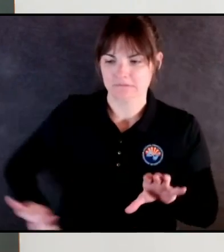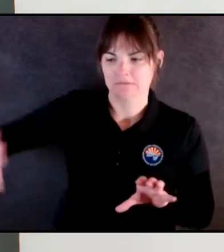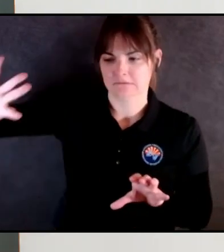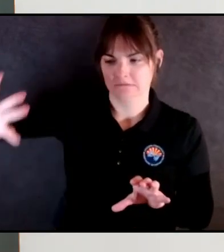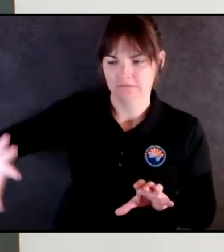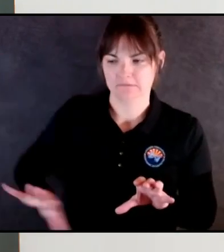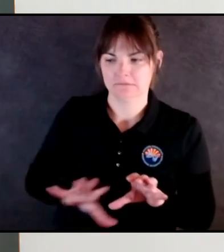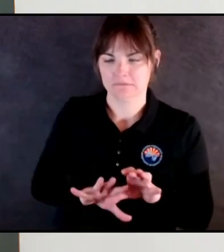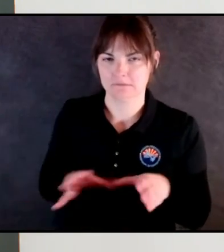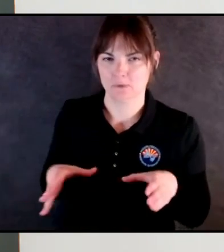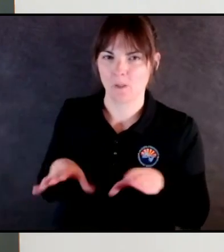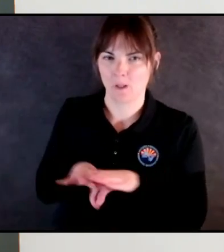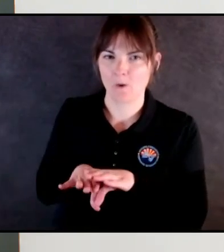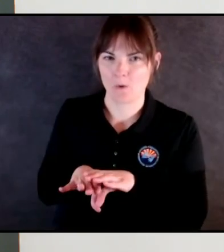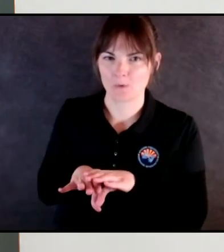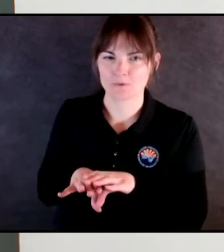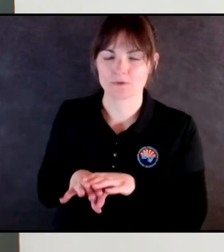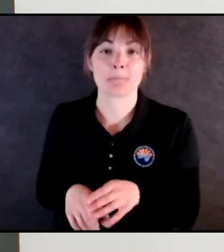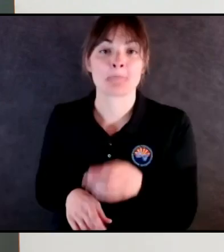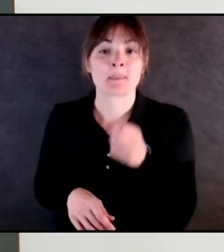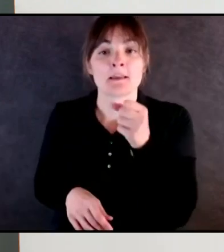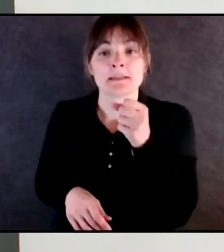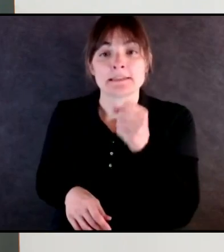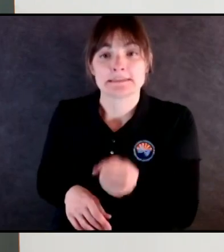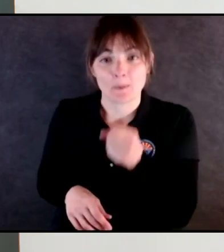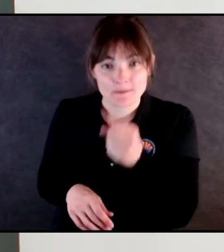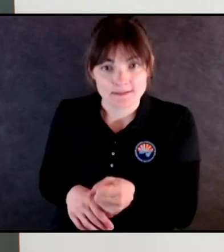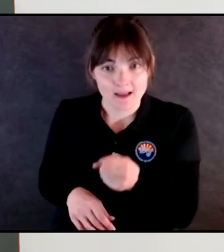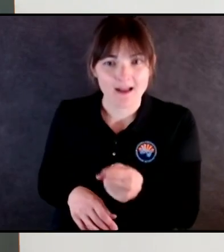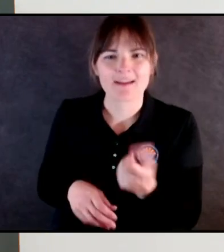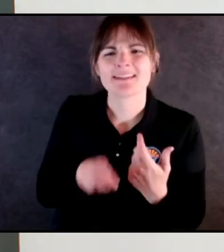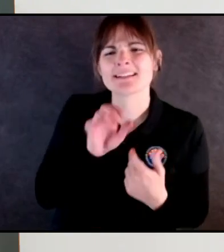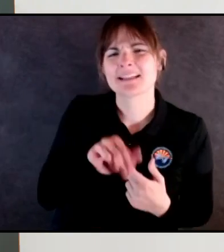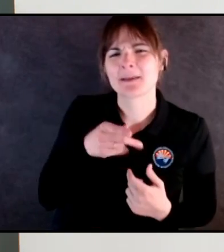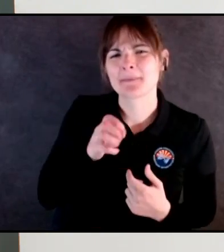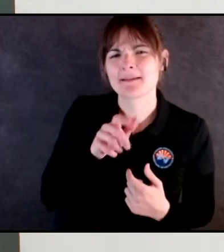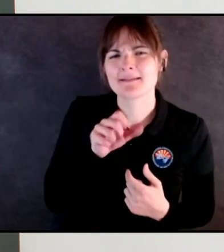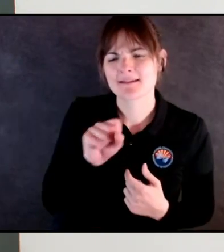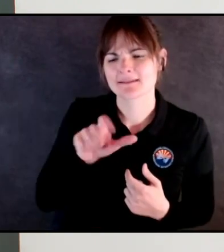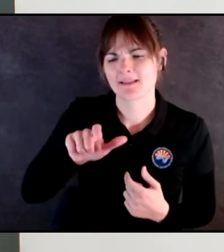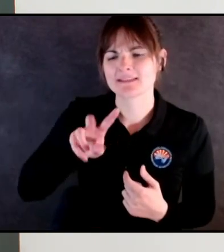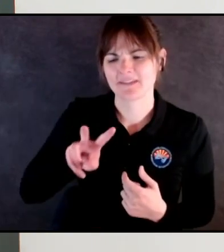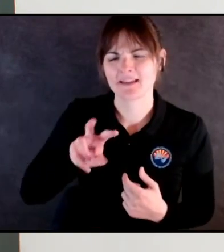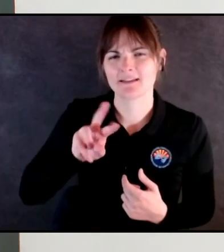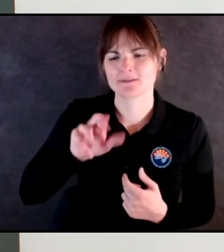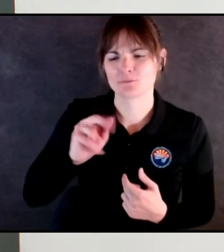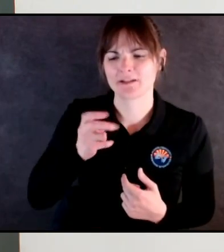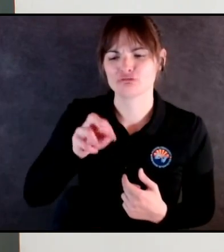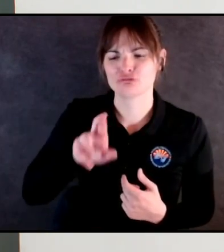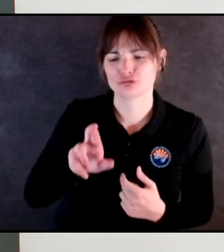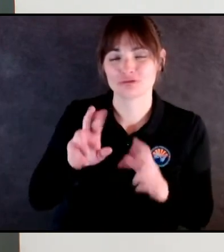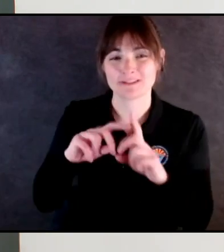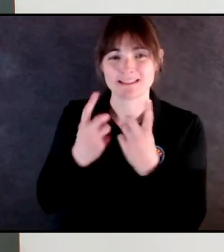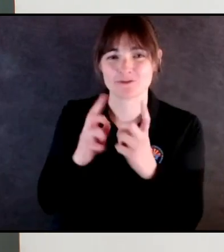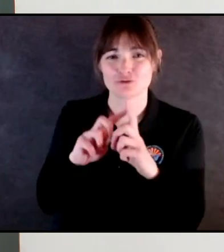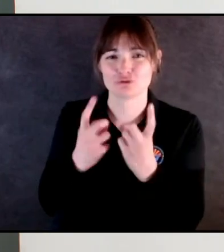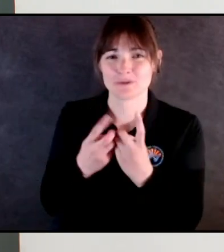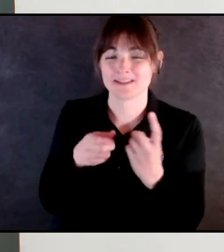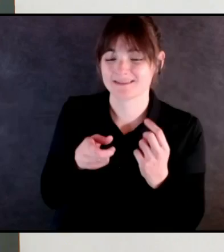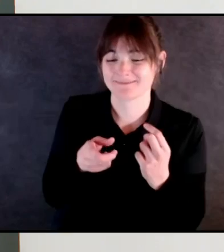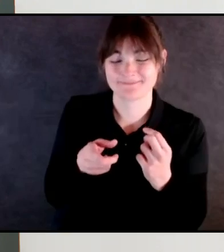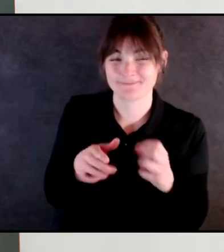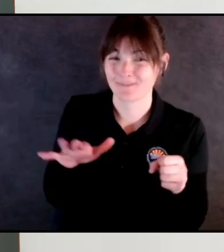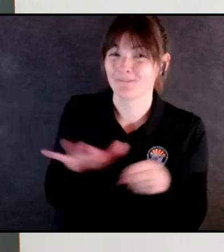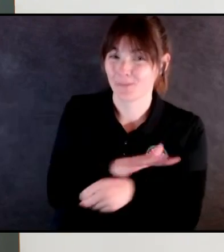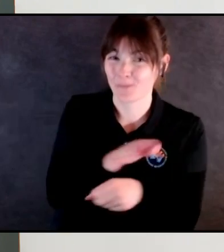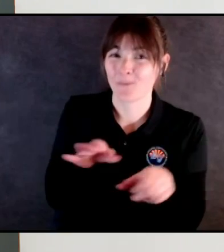got the Pecos, Las Vegas Ranger districts that are completely closed. So that's in general